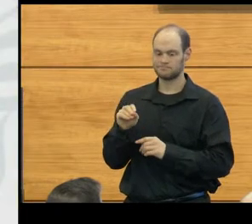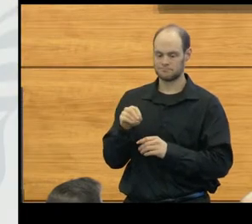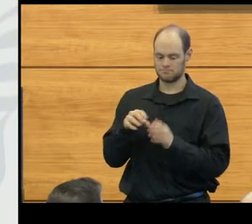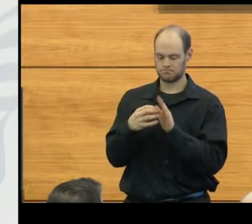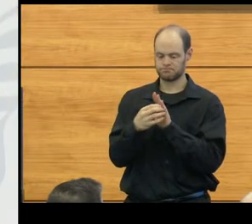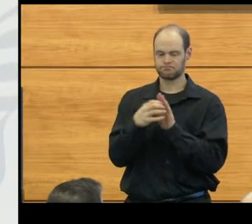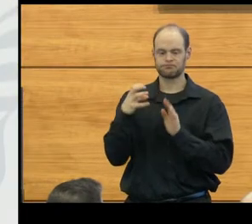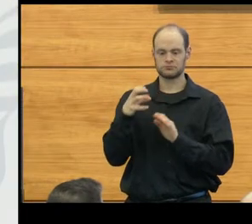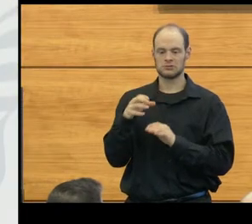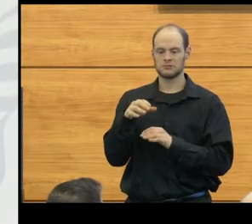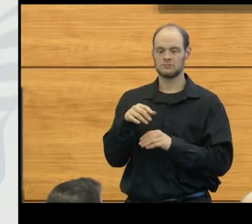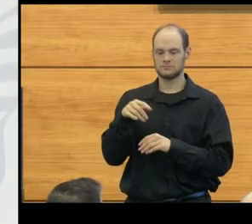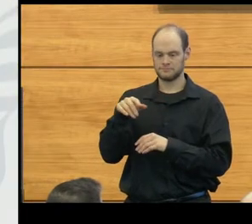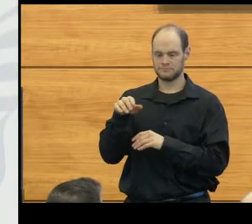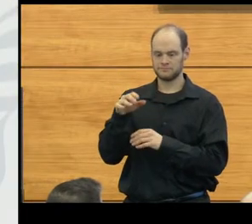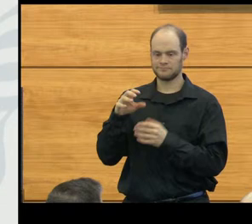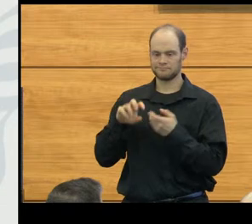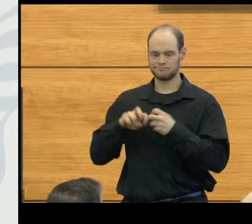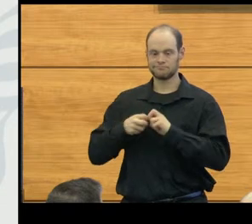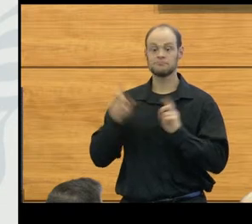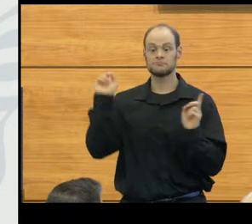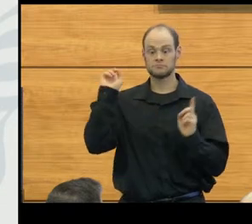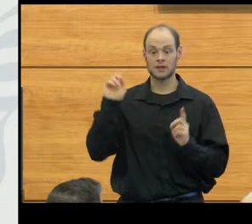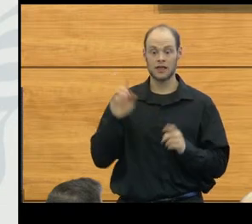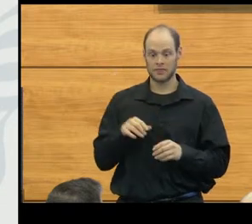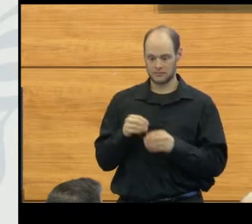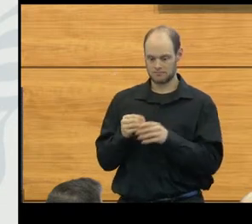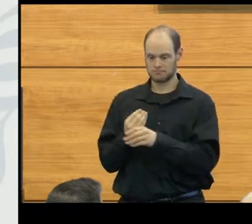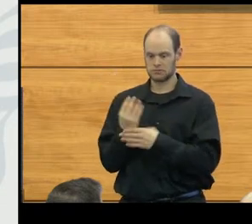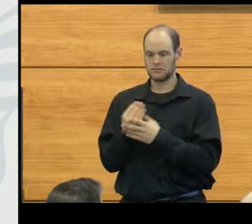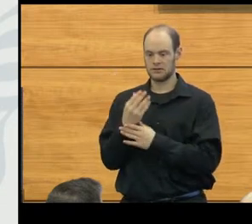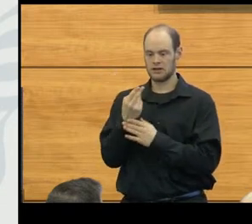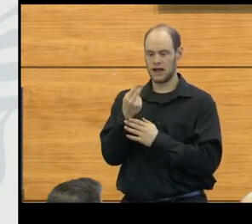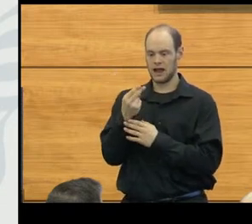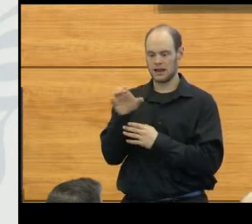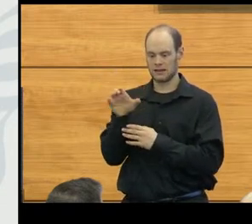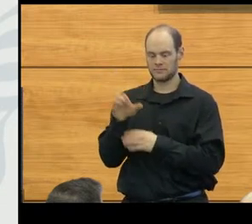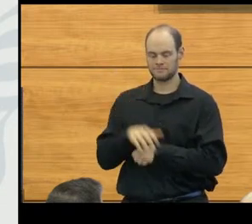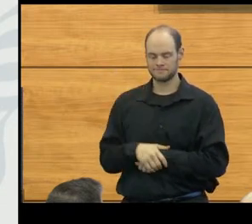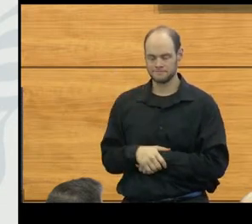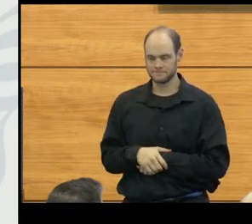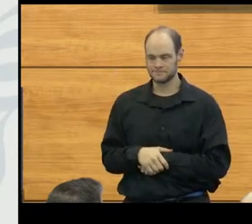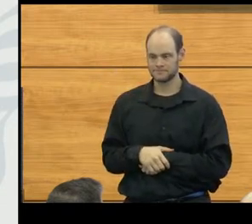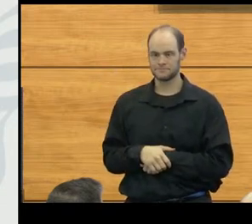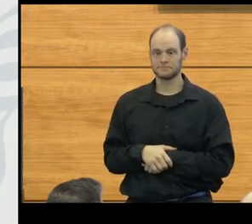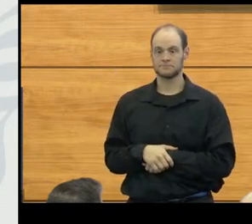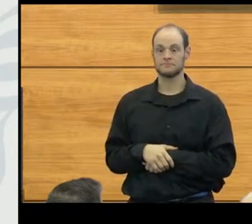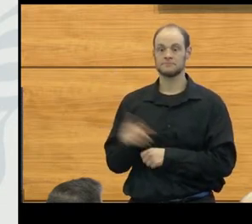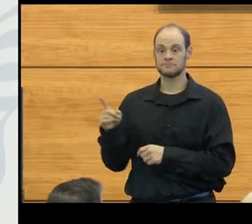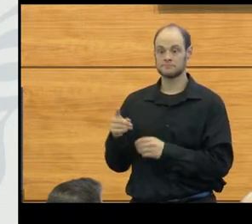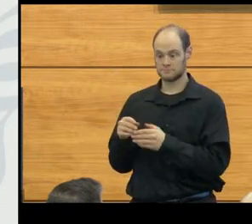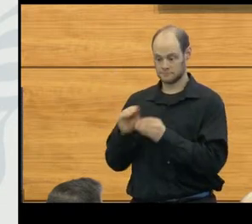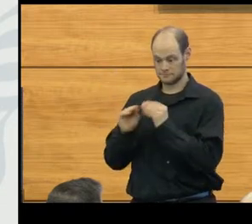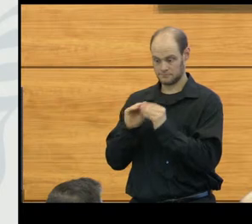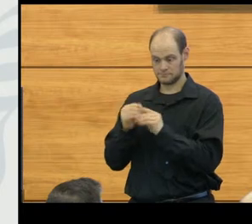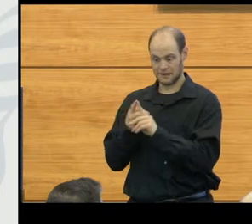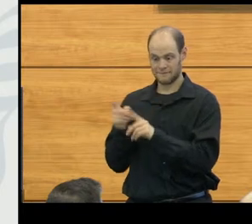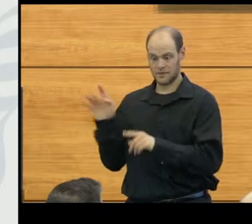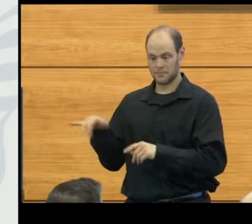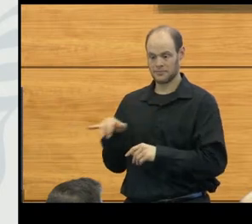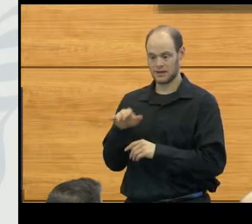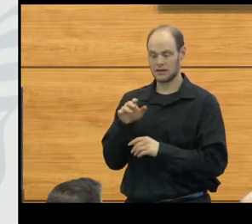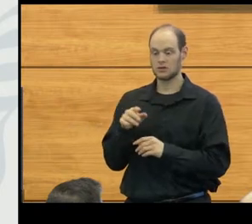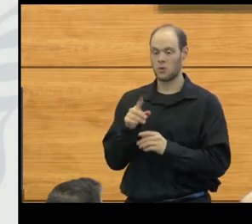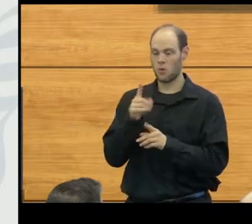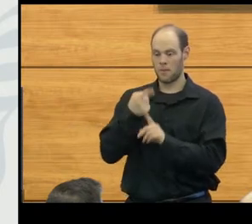a lumbar myelomeningocele, and as a result of that, developed hydrocephalus. He was repaired from his myelomeningocele